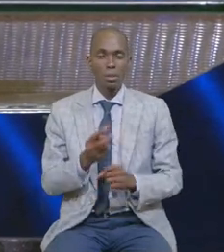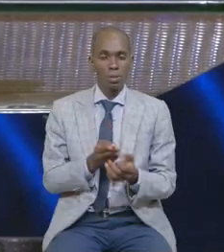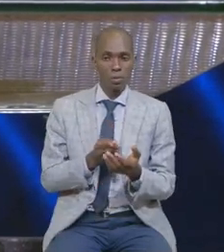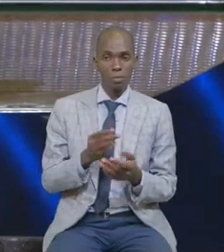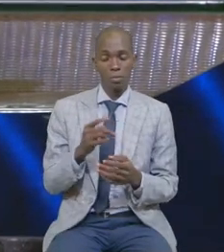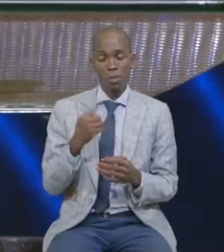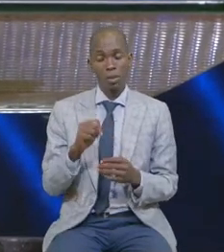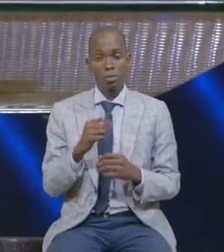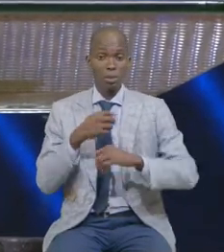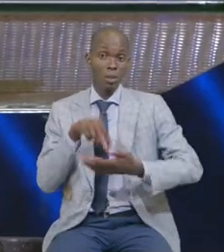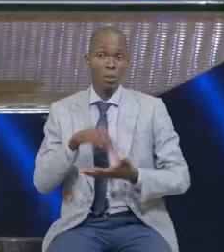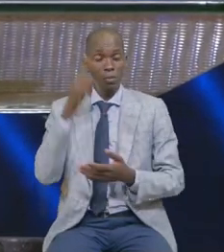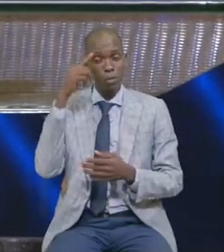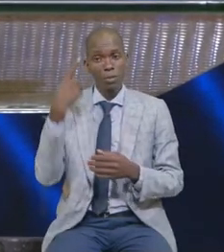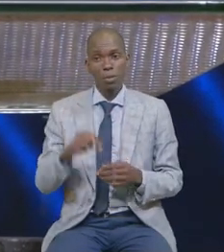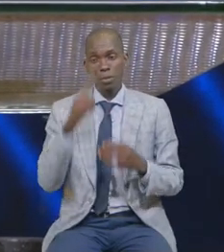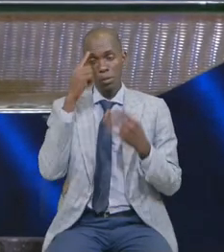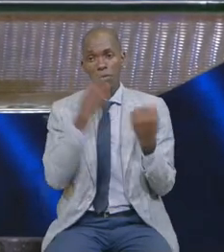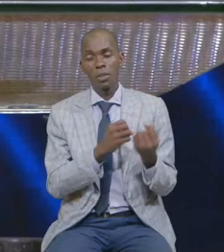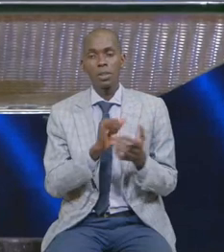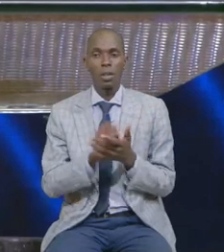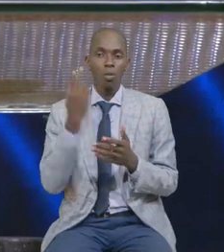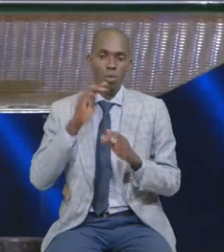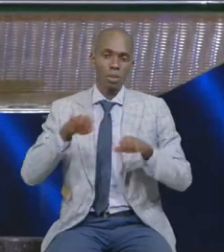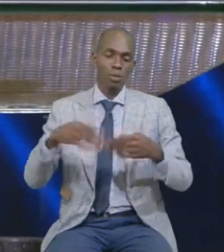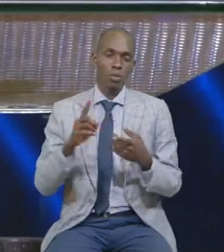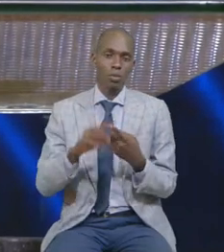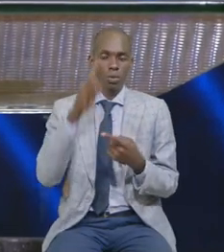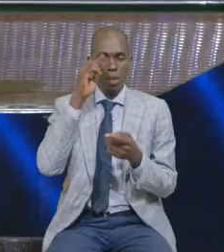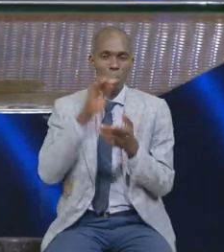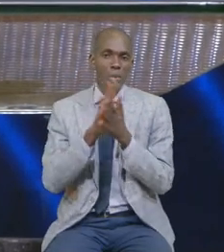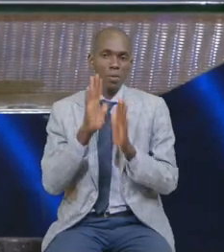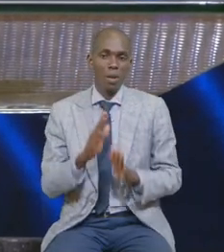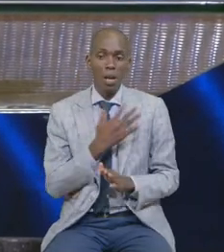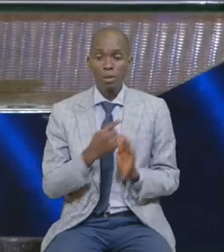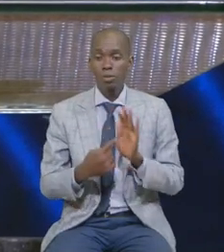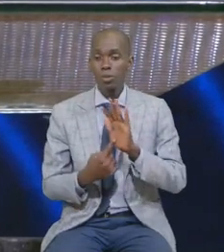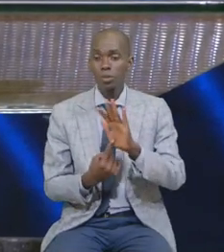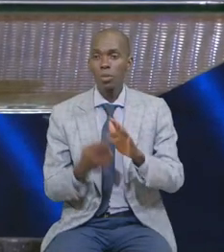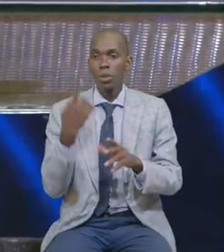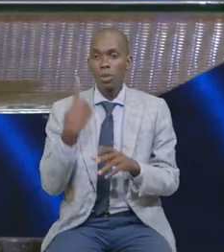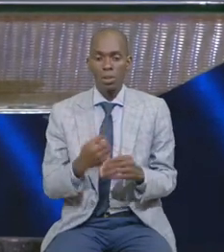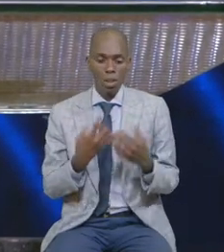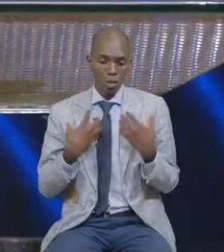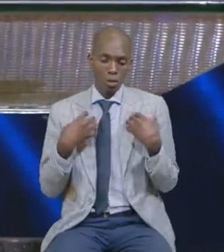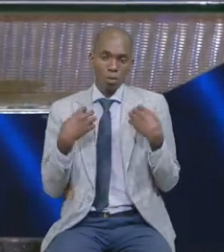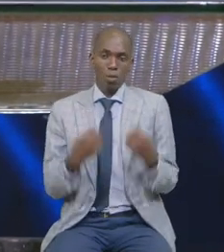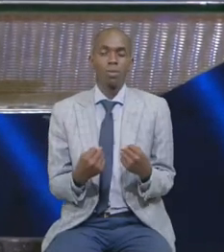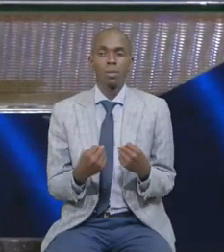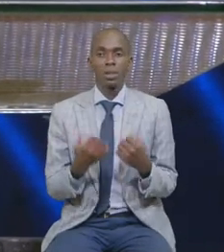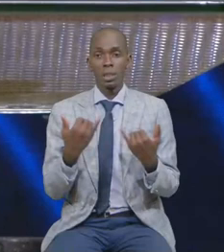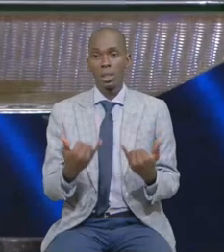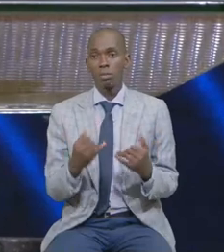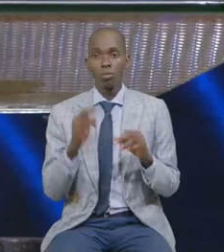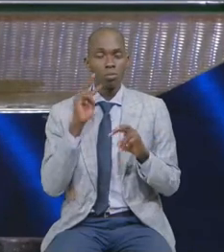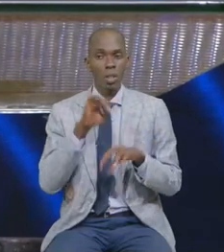delivered unto the Saints and manifest the courage manifest the conviction on that track that's why we're looking